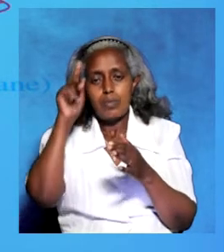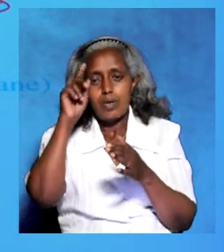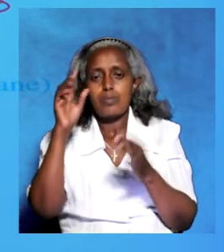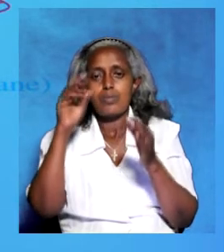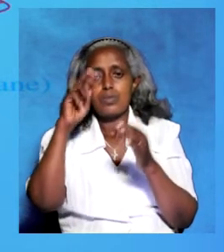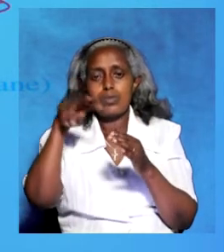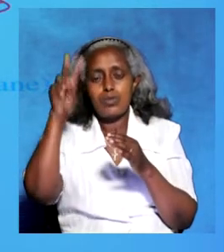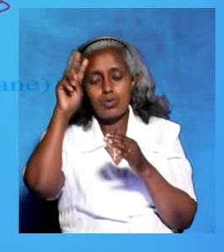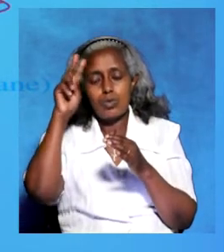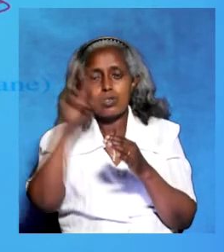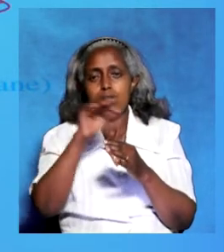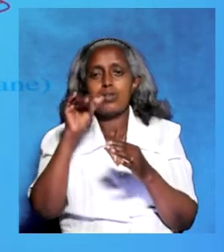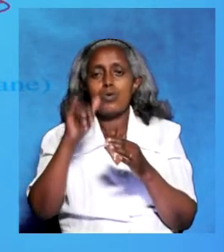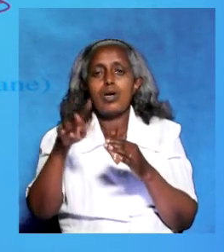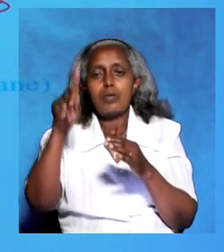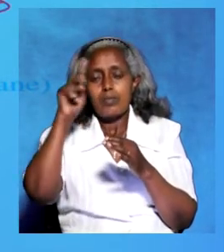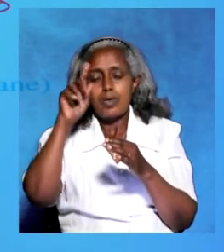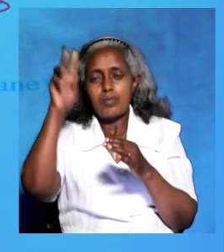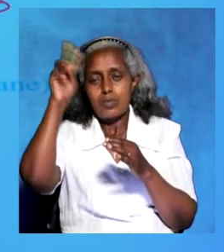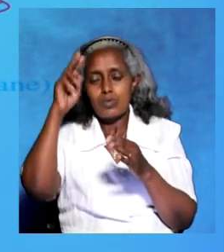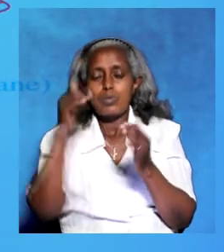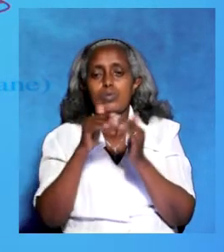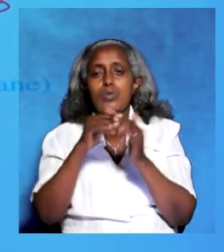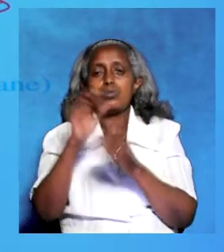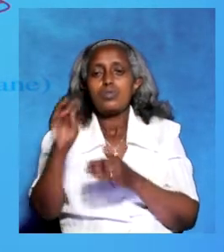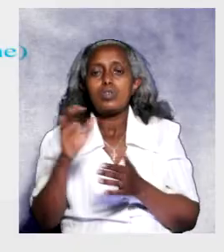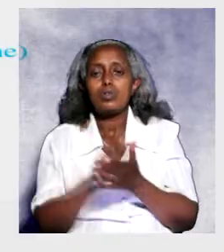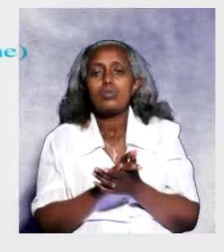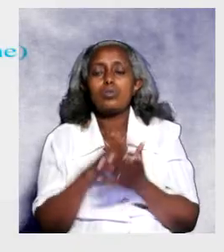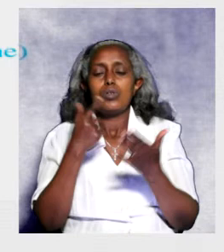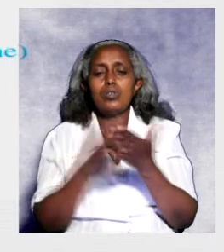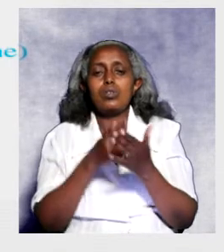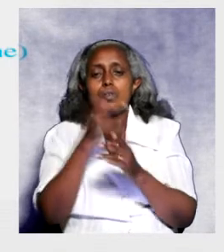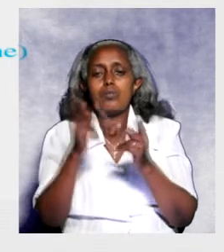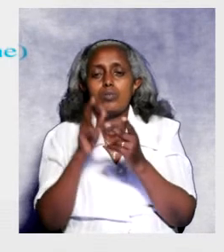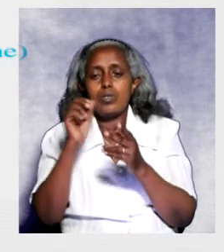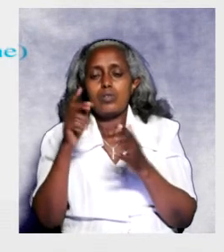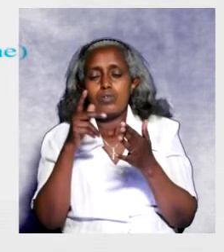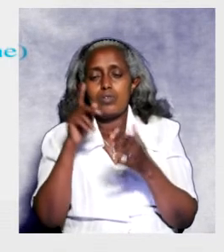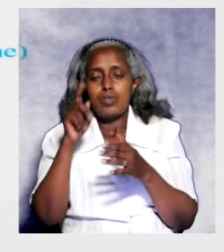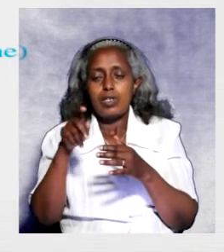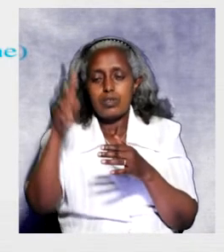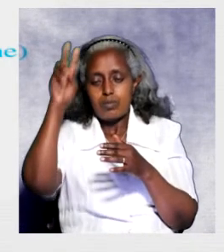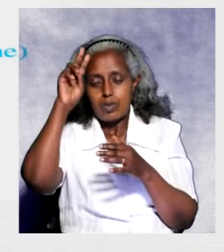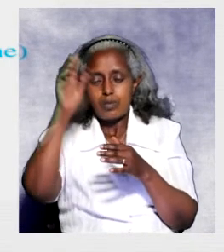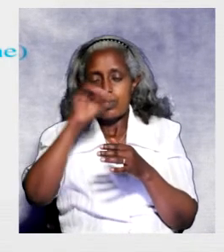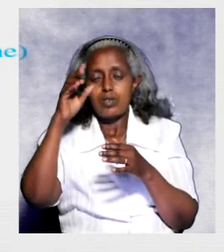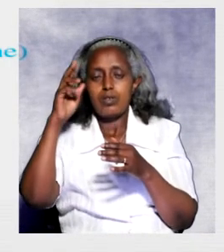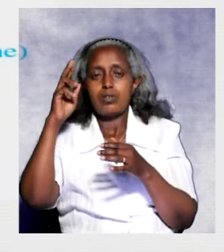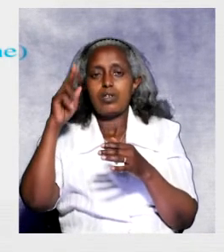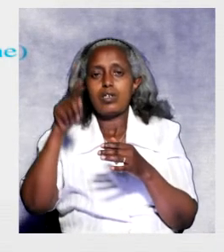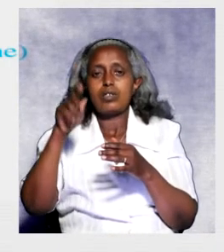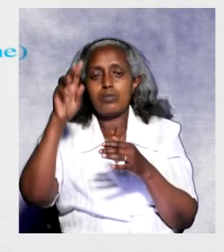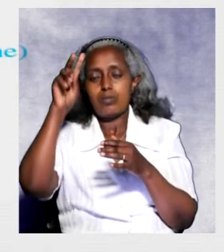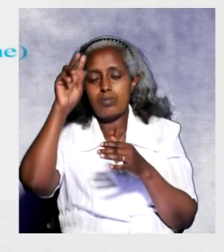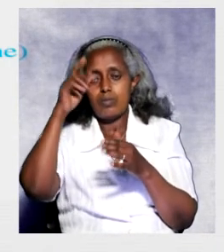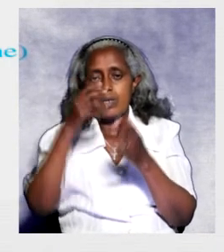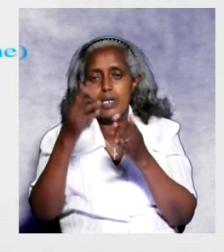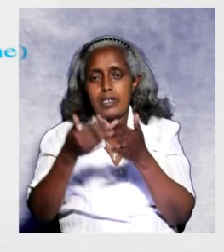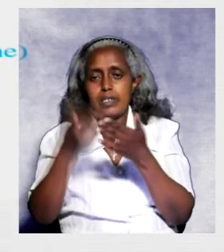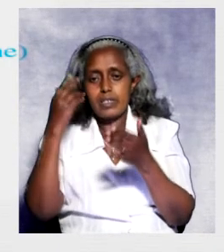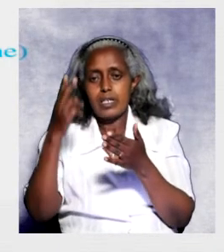squared plus y prime squared is equal to 0. So in place of x prime, you put x minus h. X prime means x minus